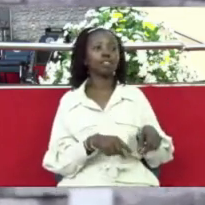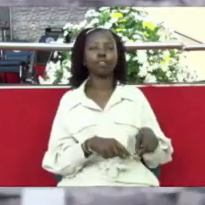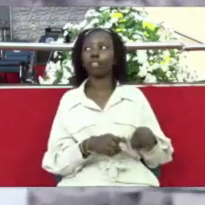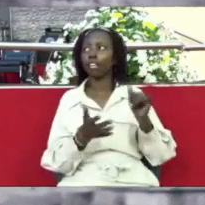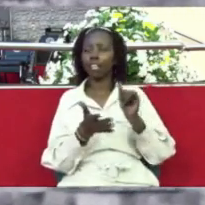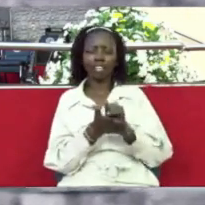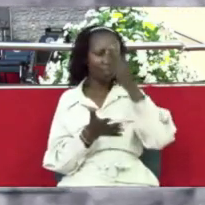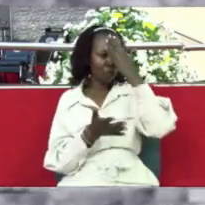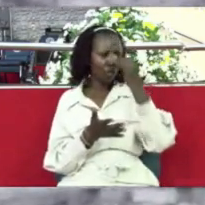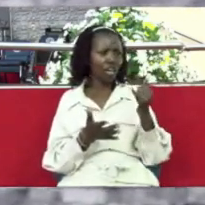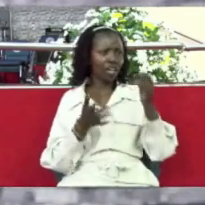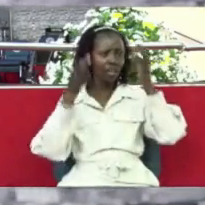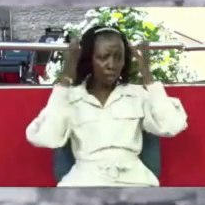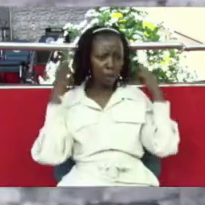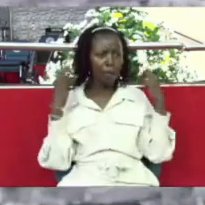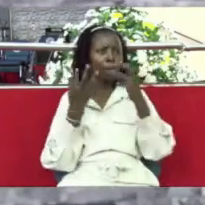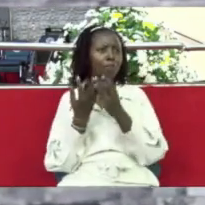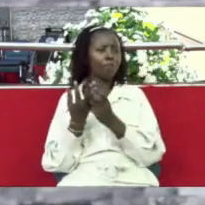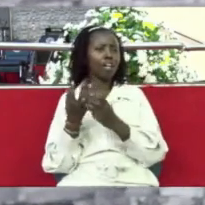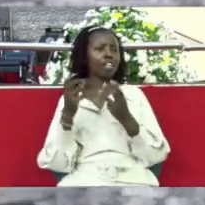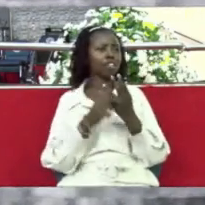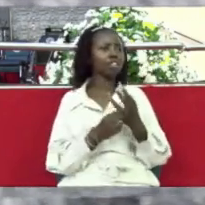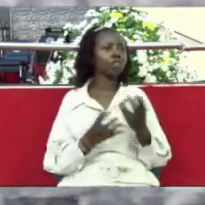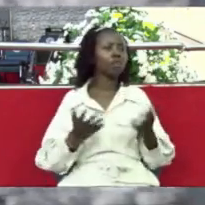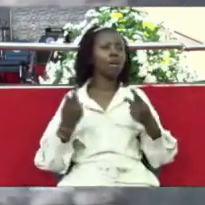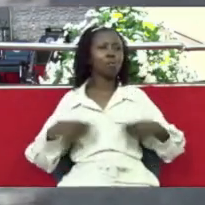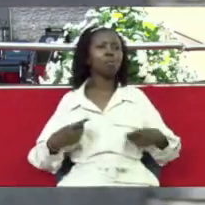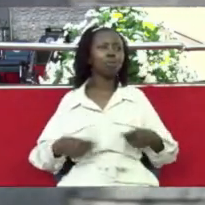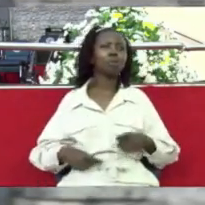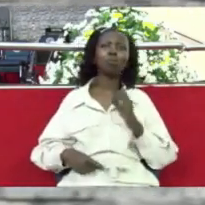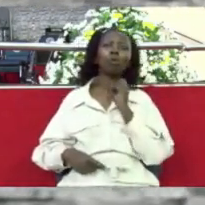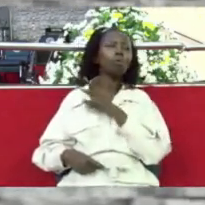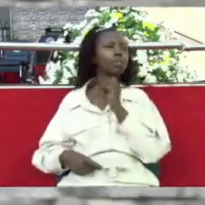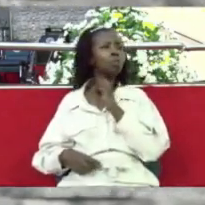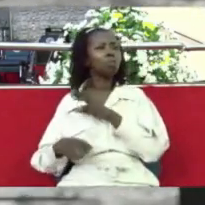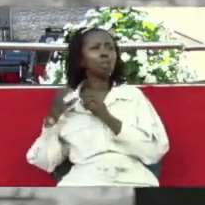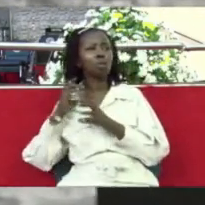marriages where people are yelling and screaming at one another